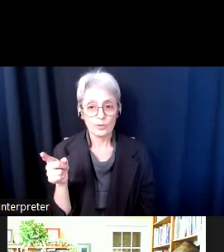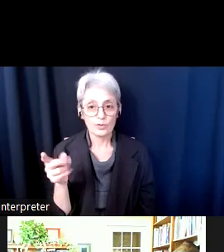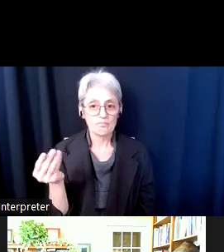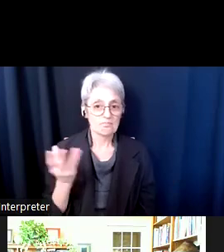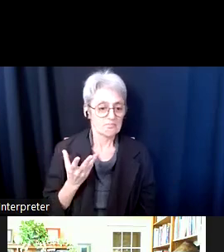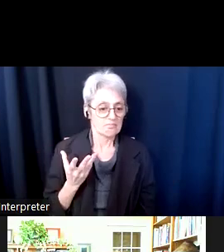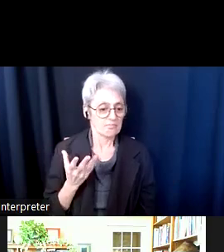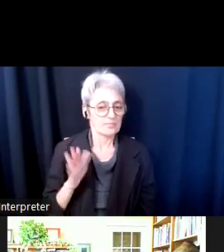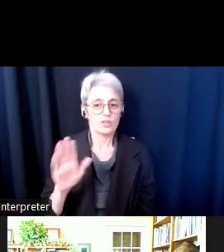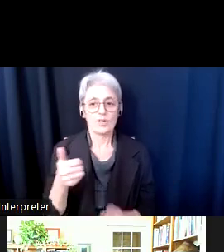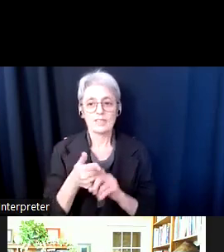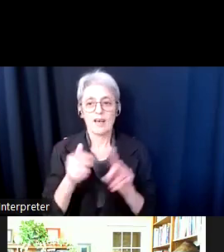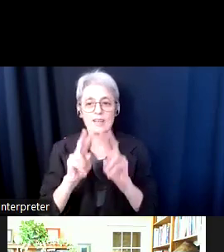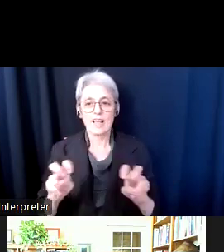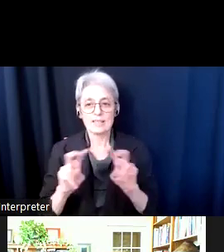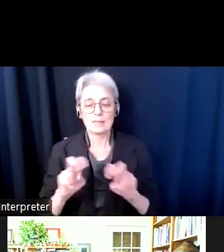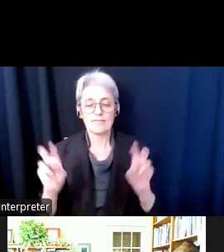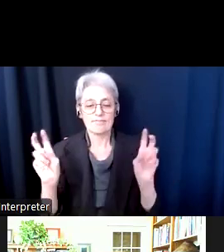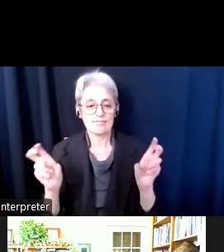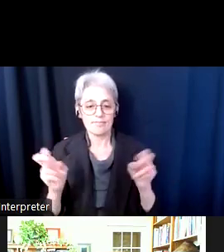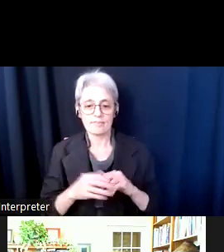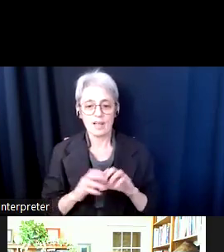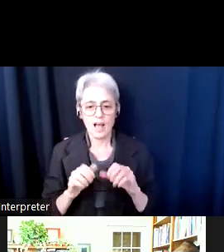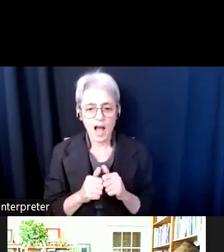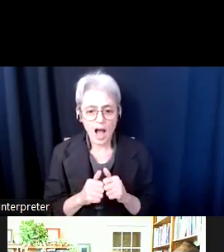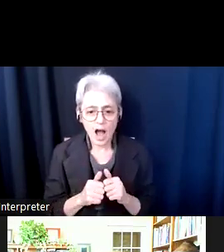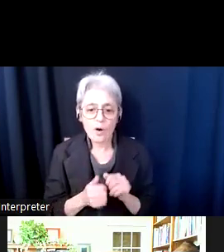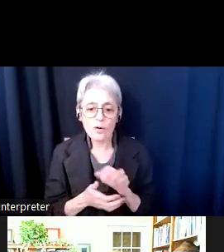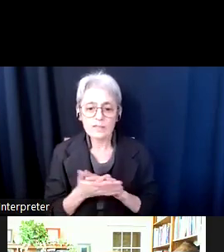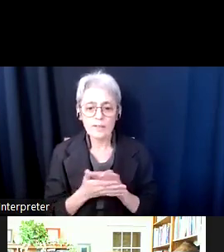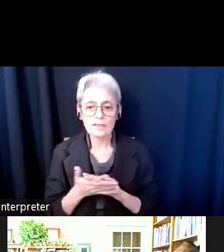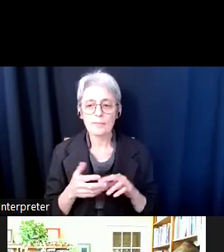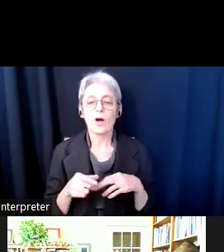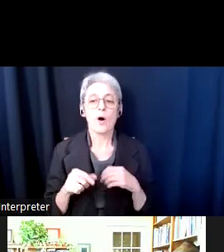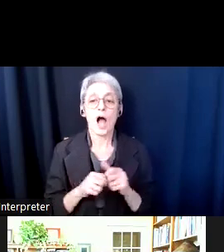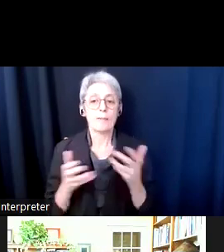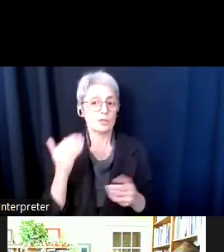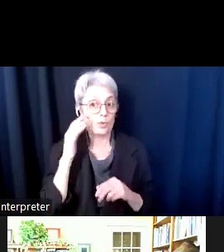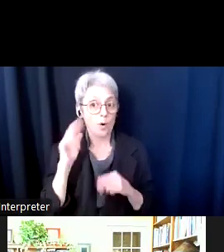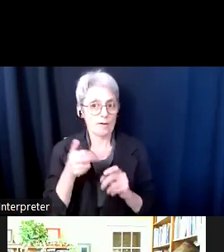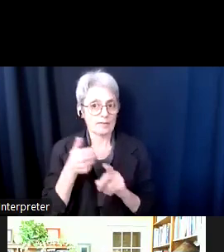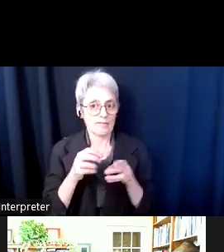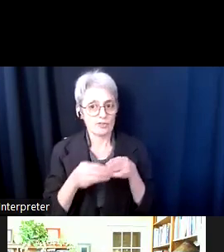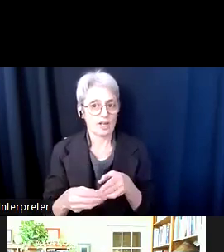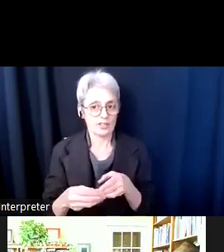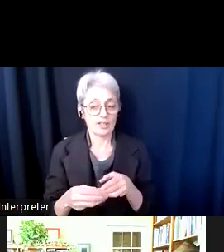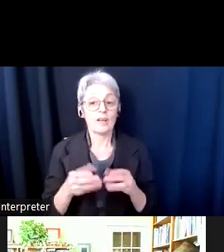self-assessment about really how familiar you are with self-direction. So we're going to launch a poll.